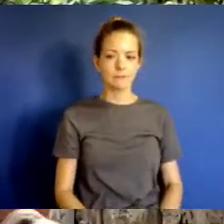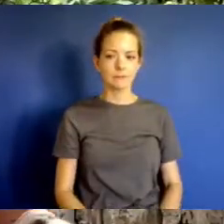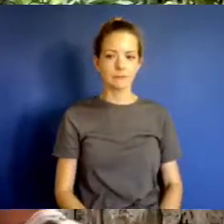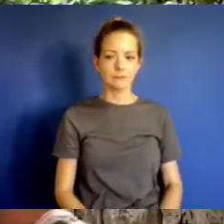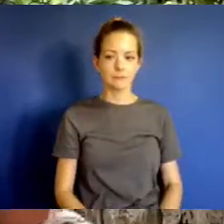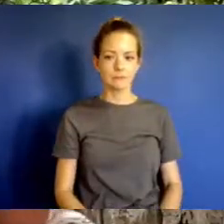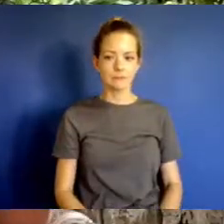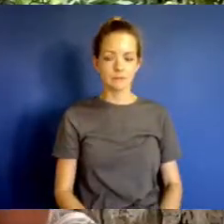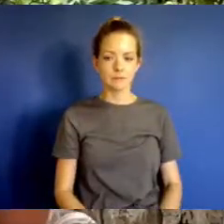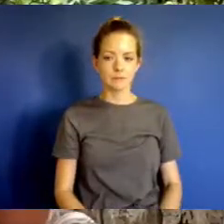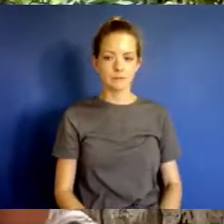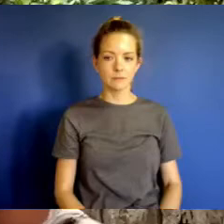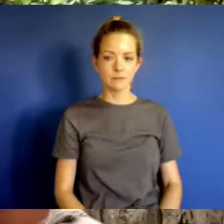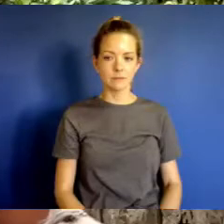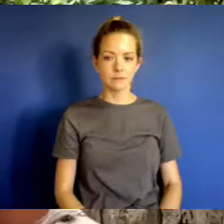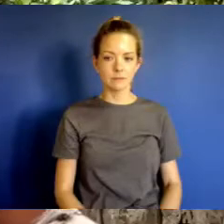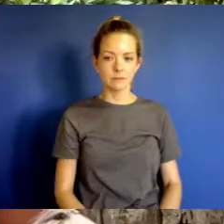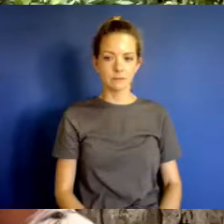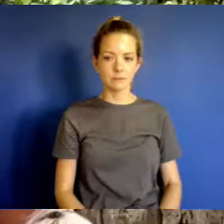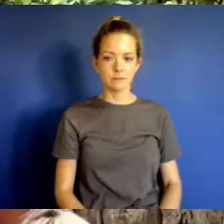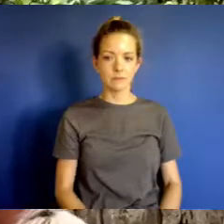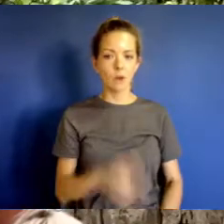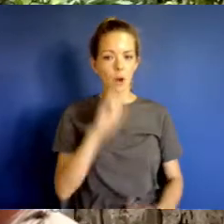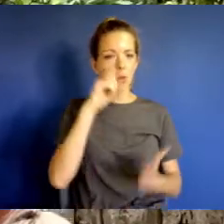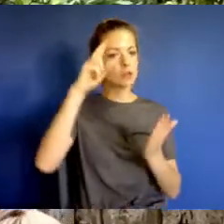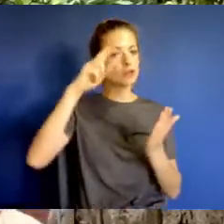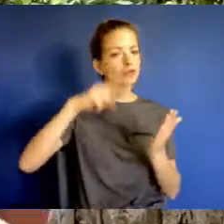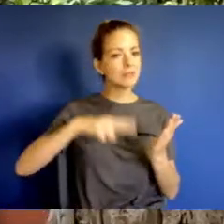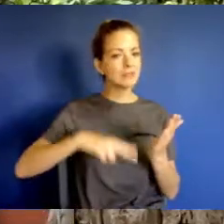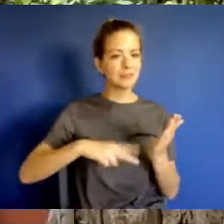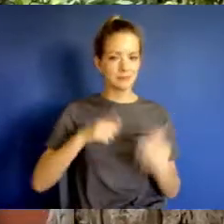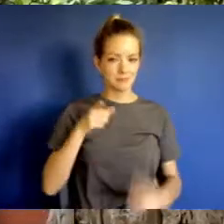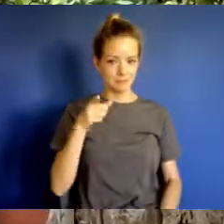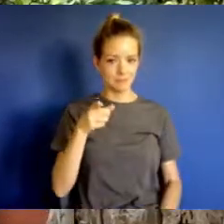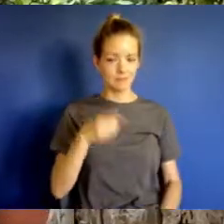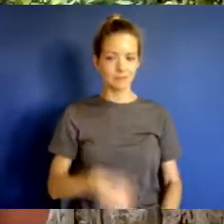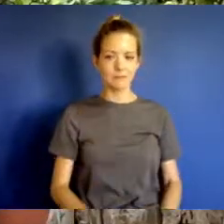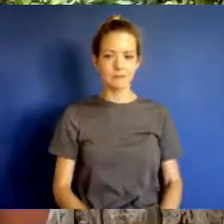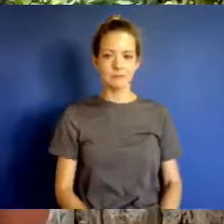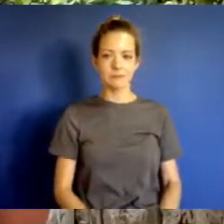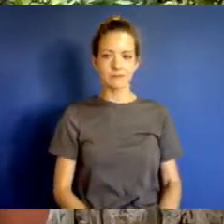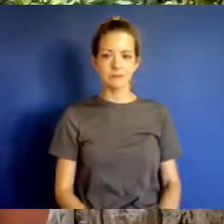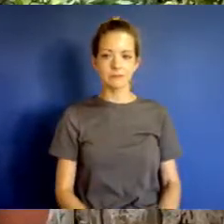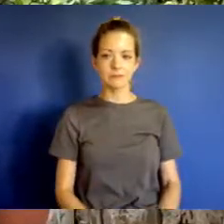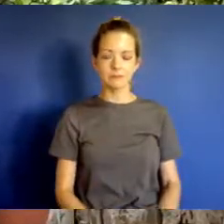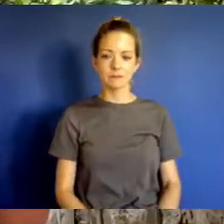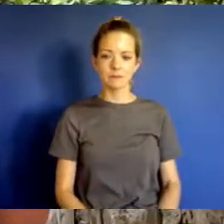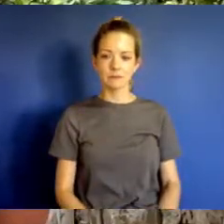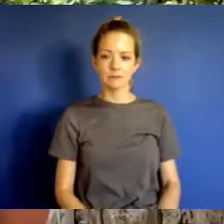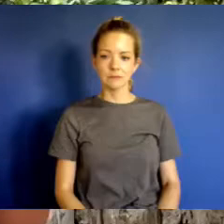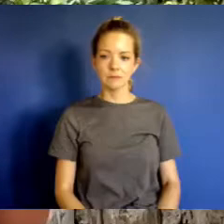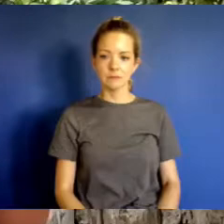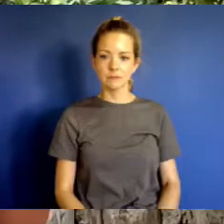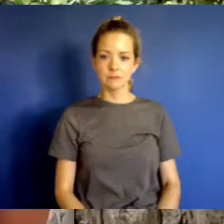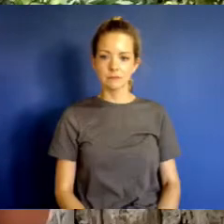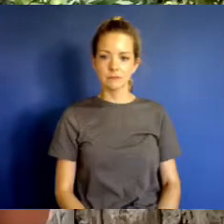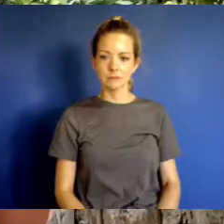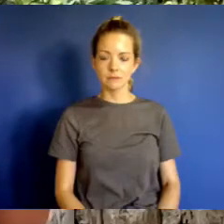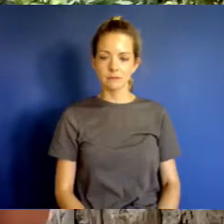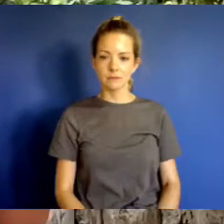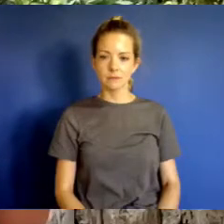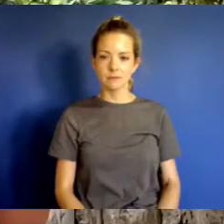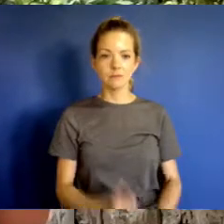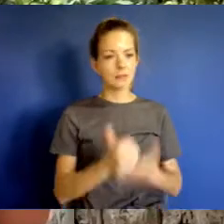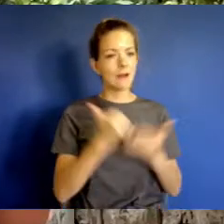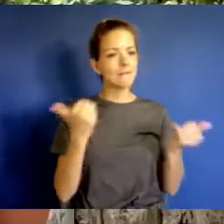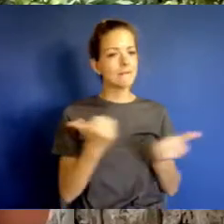And I'm just gonna read to you something that I kind of put down. Something for us to finish the park yoga